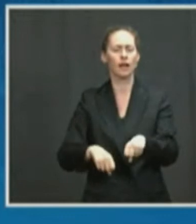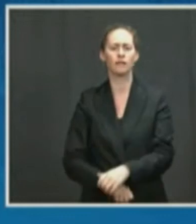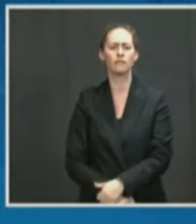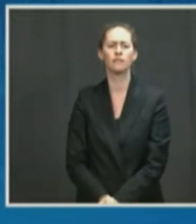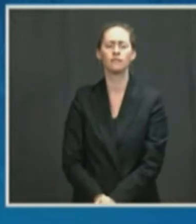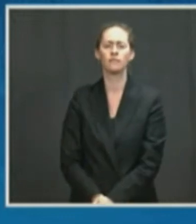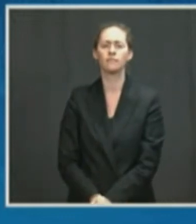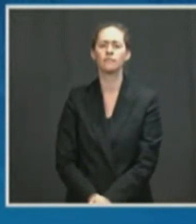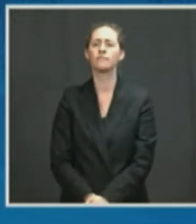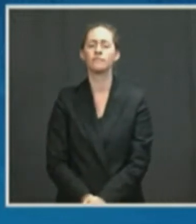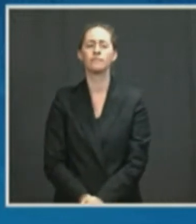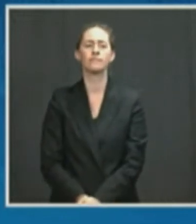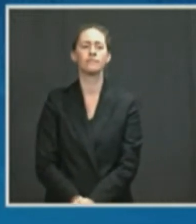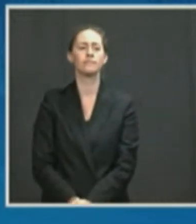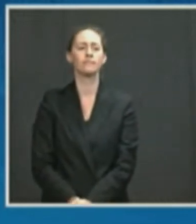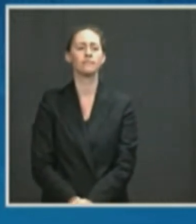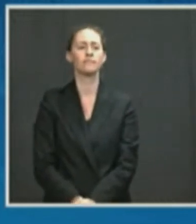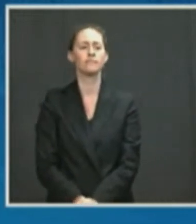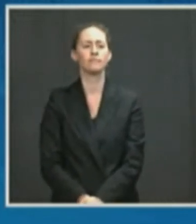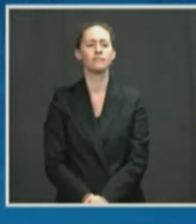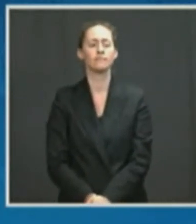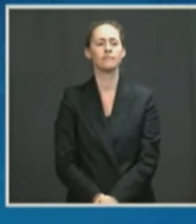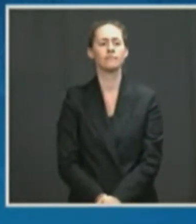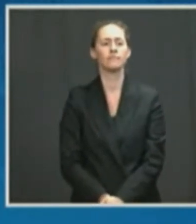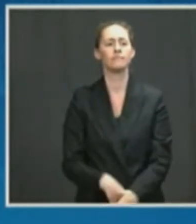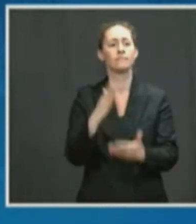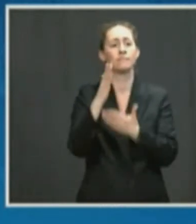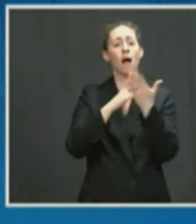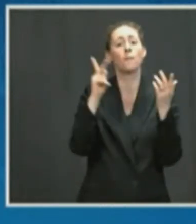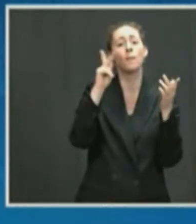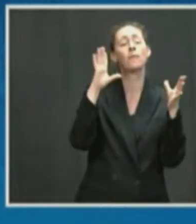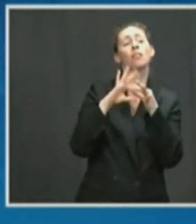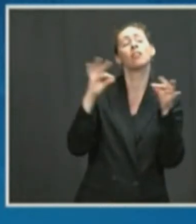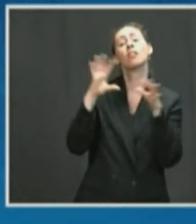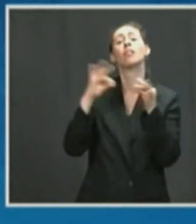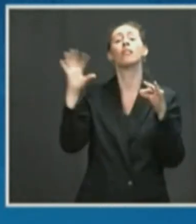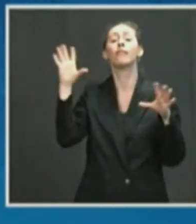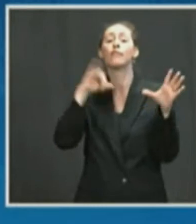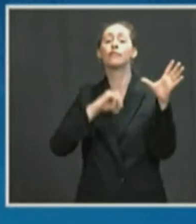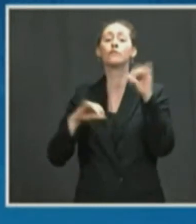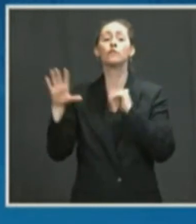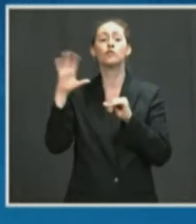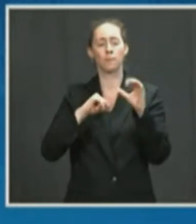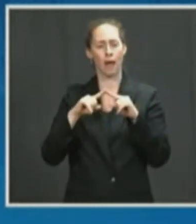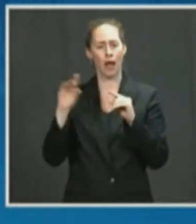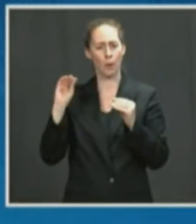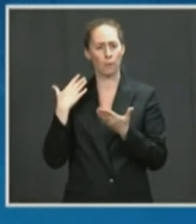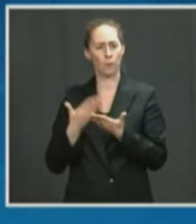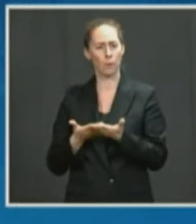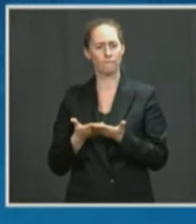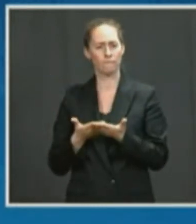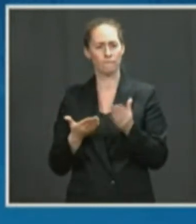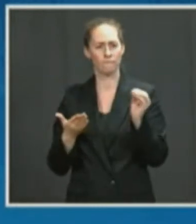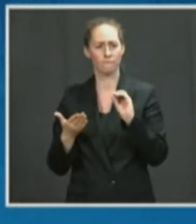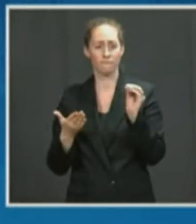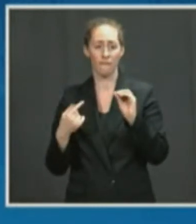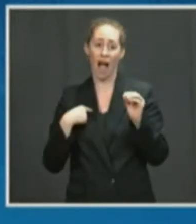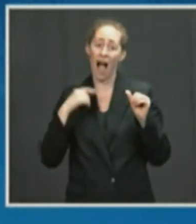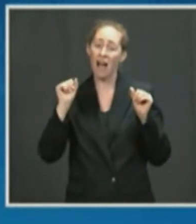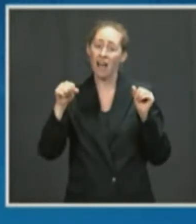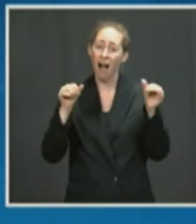without evidence. Well, I would spend my whole day speaking about that, because there are people who